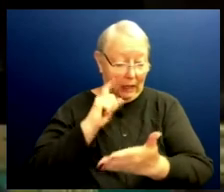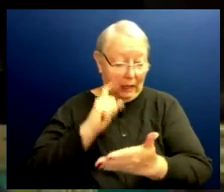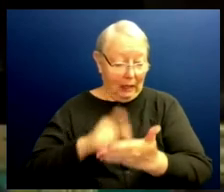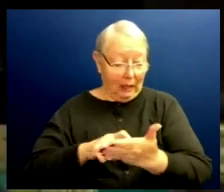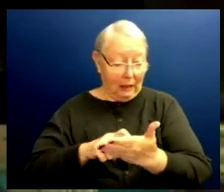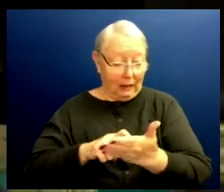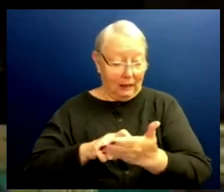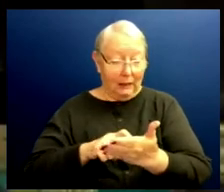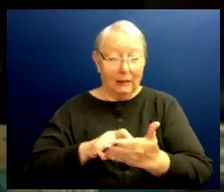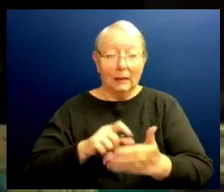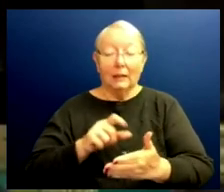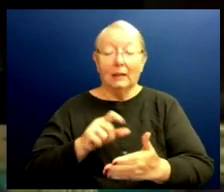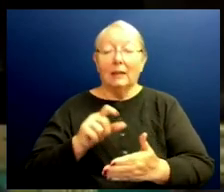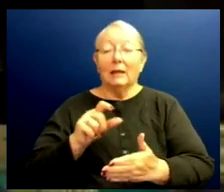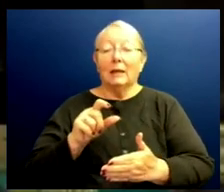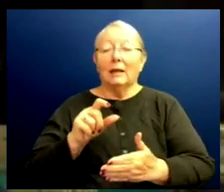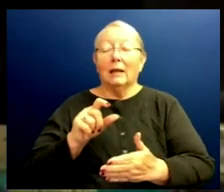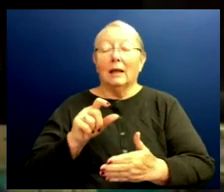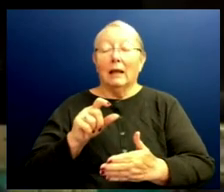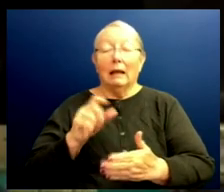even with the greatest telescopes,